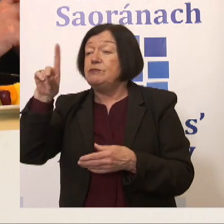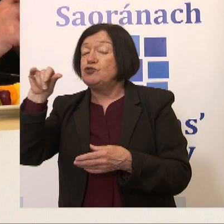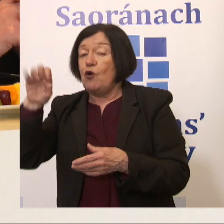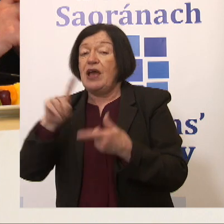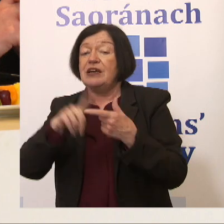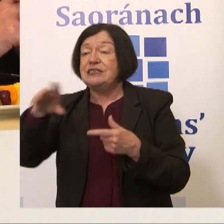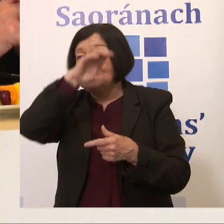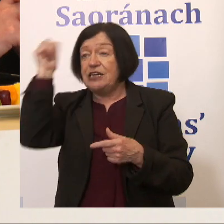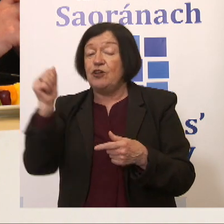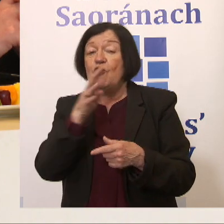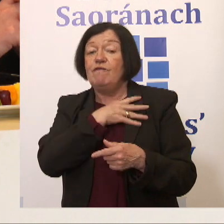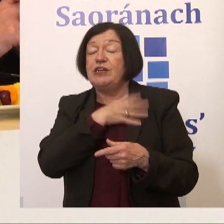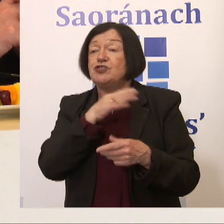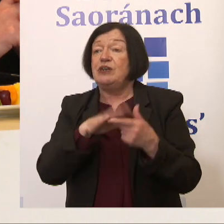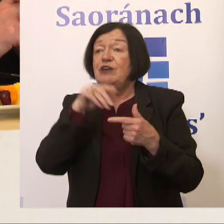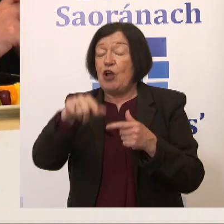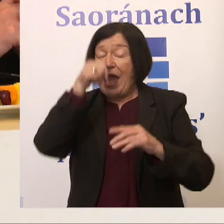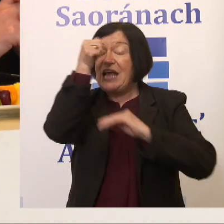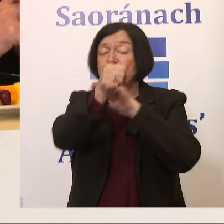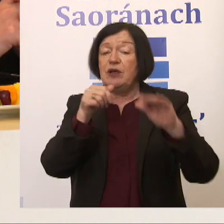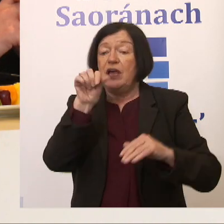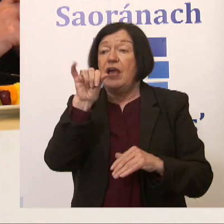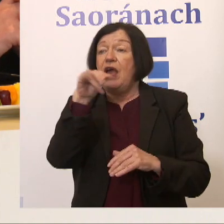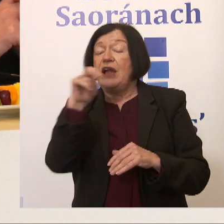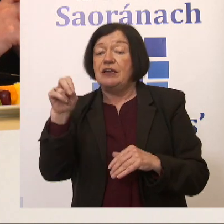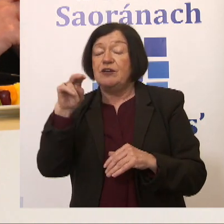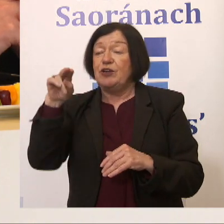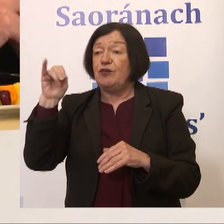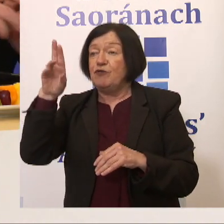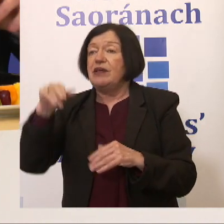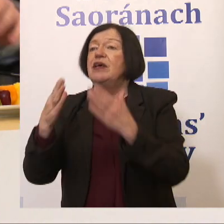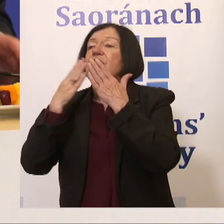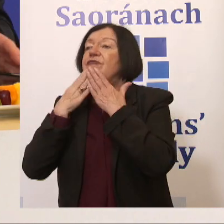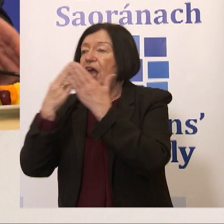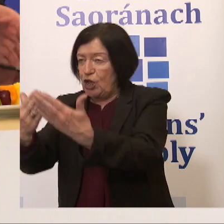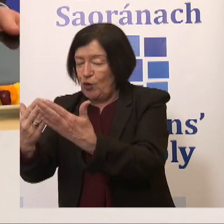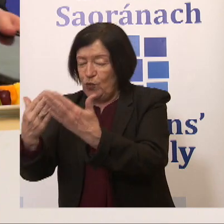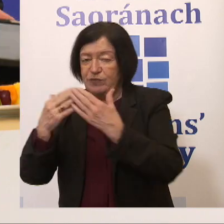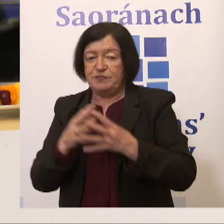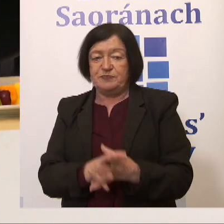the senior official with local government expertise, Áinle Bhriain. Gurmíl Mágat, thank you.